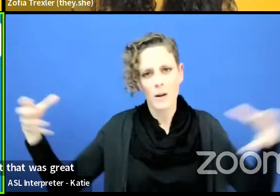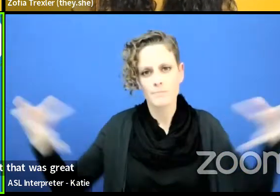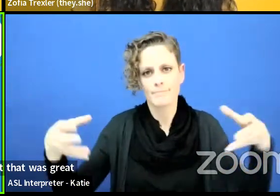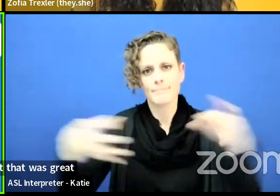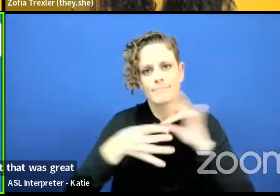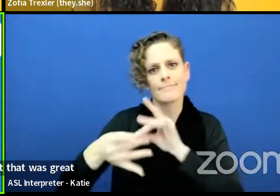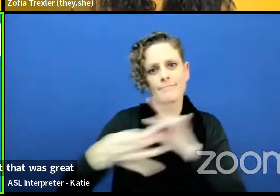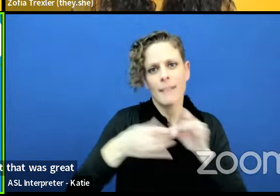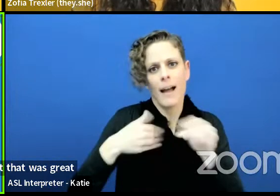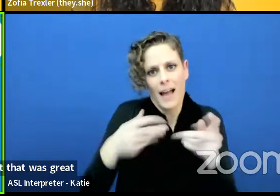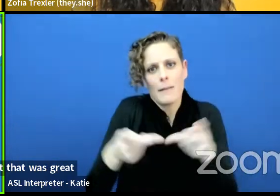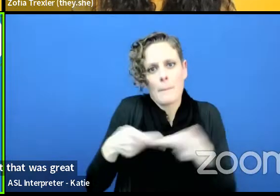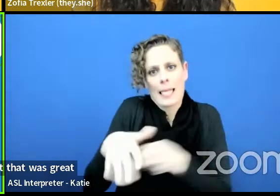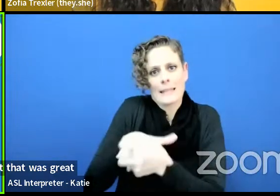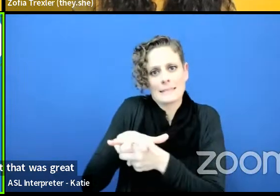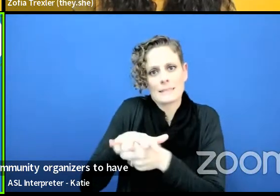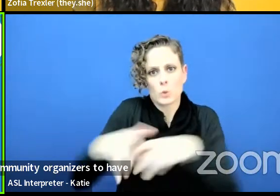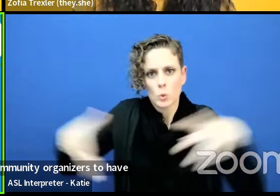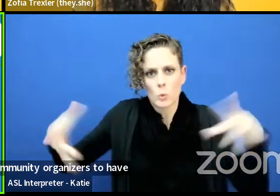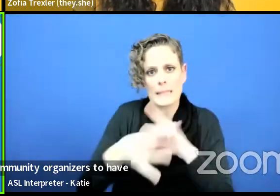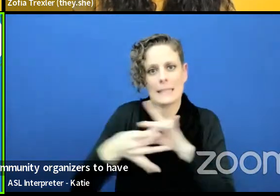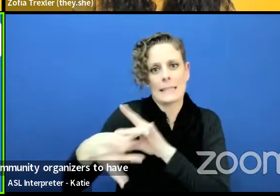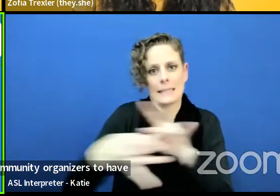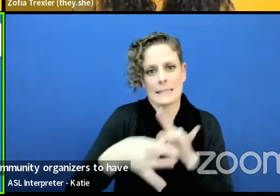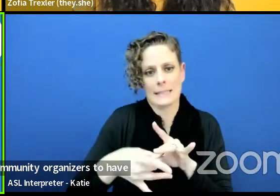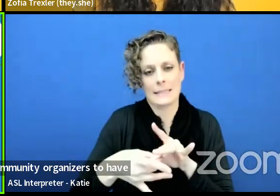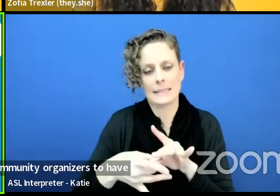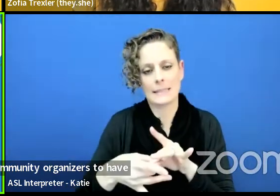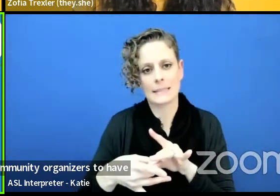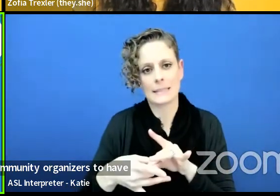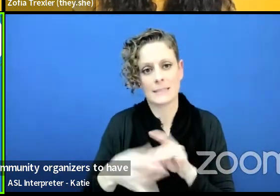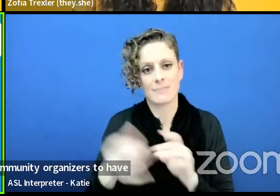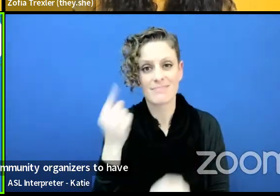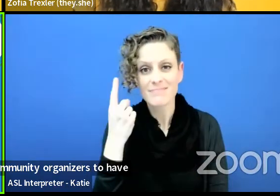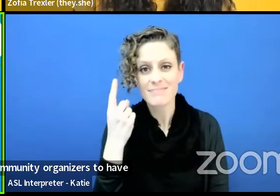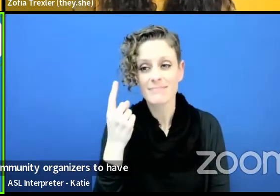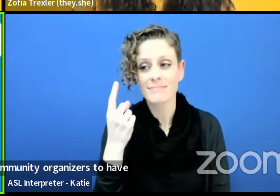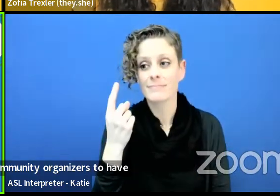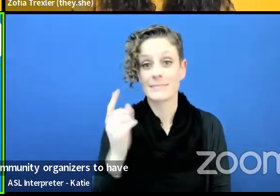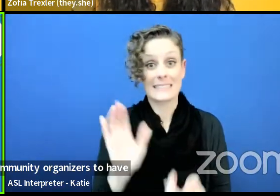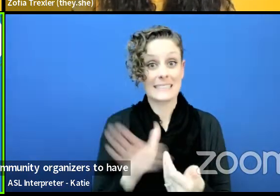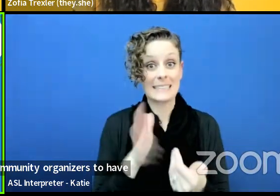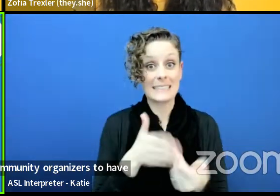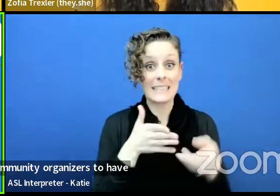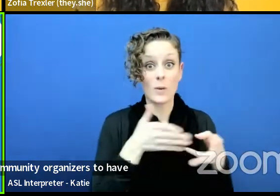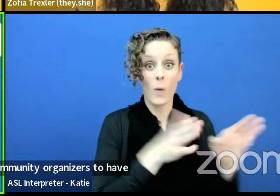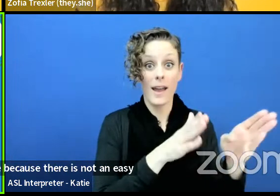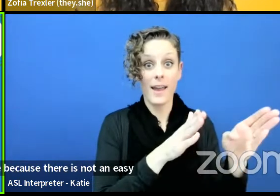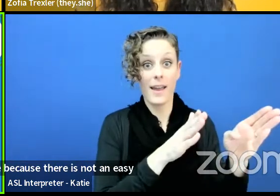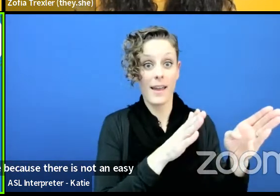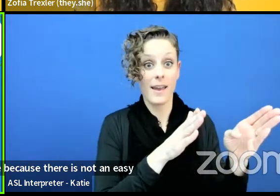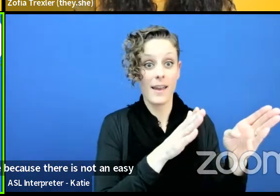this place to be, because there is not an easy way to get